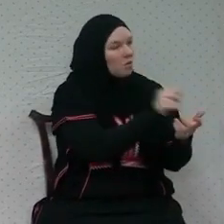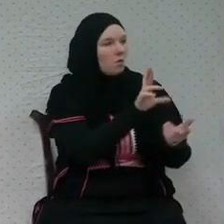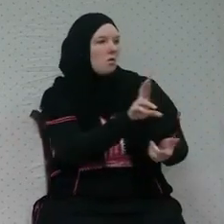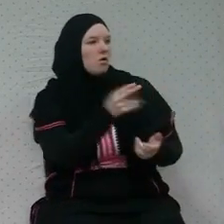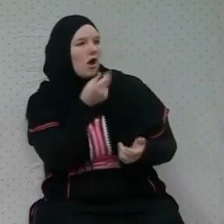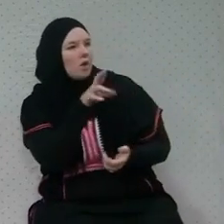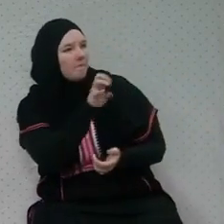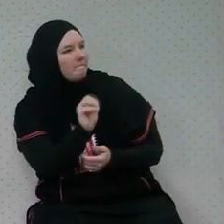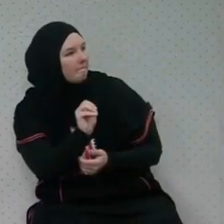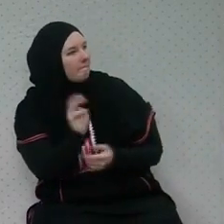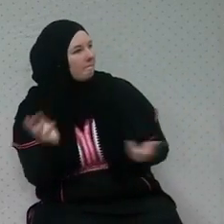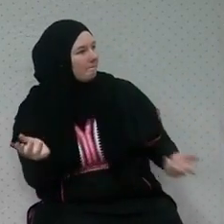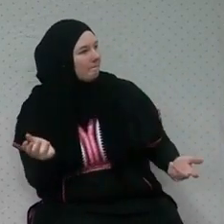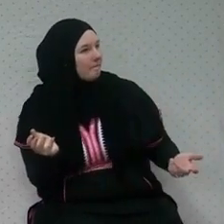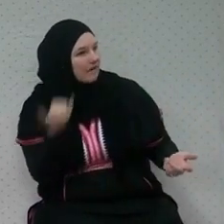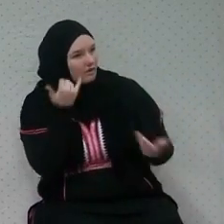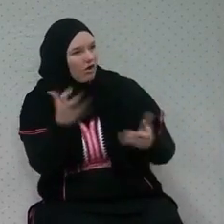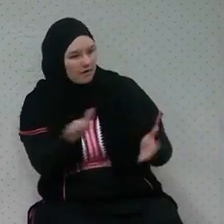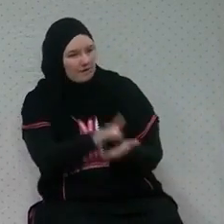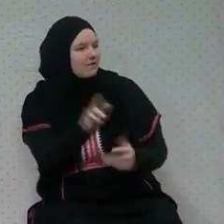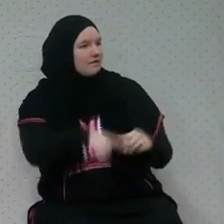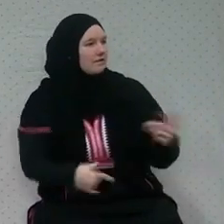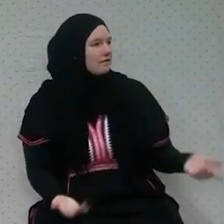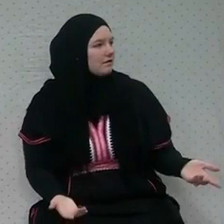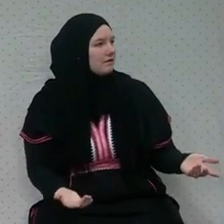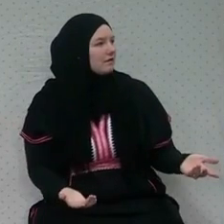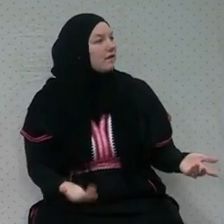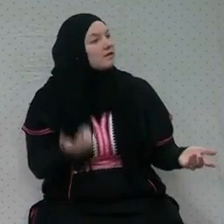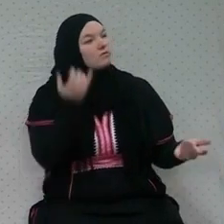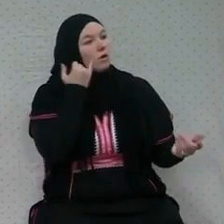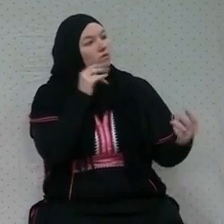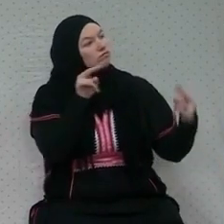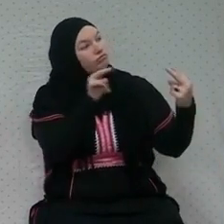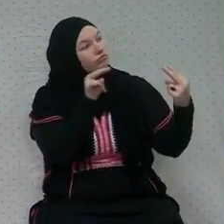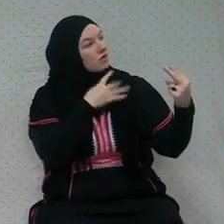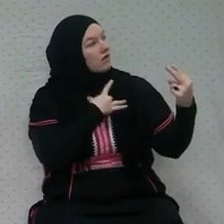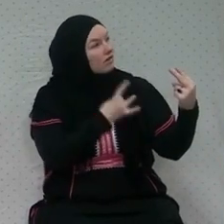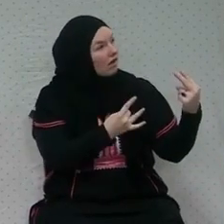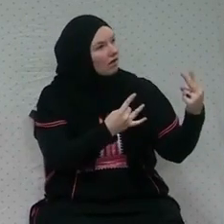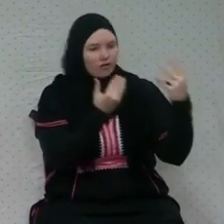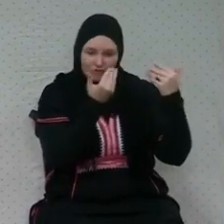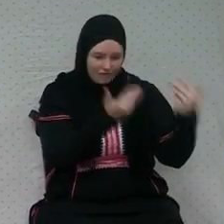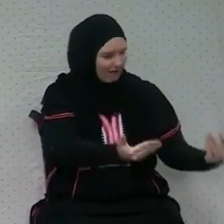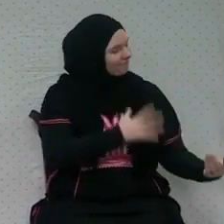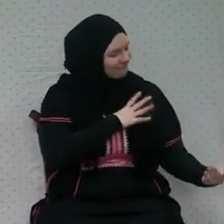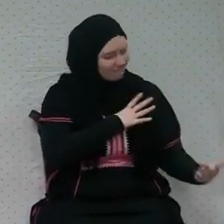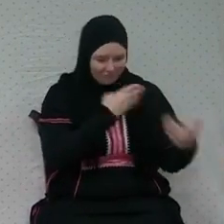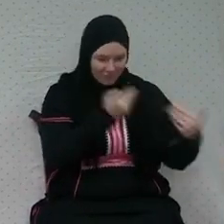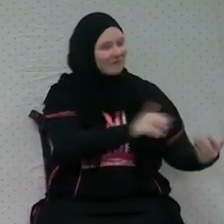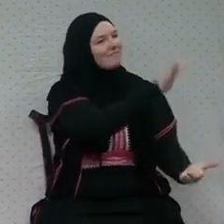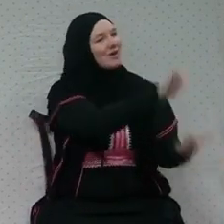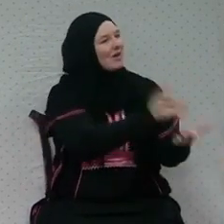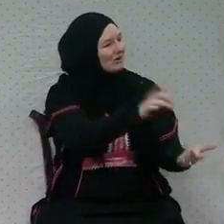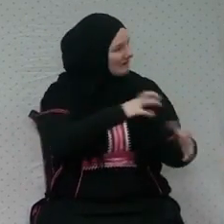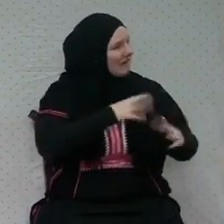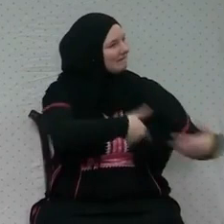wa ta'ala, even after that, you liked somebody, fine, go marry her. Go marry